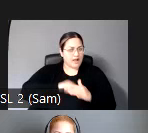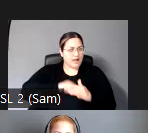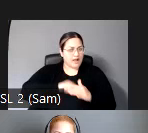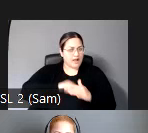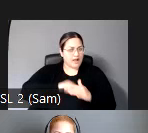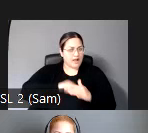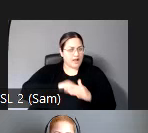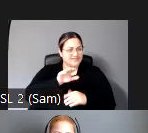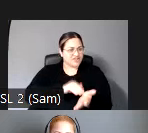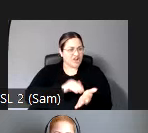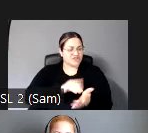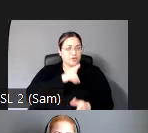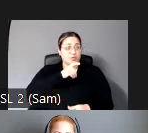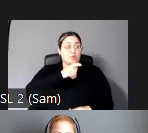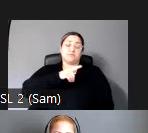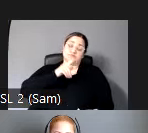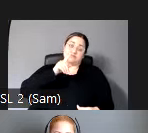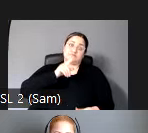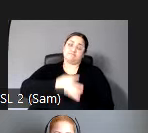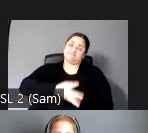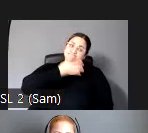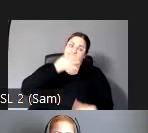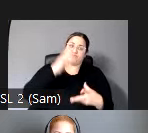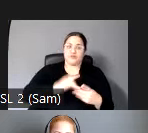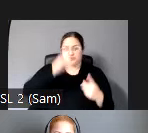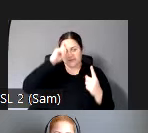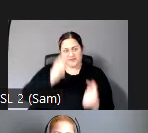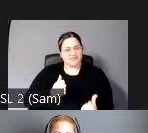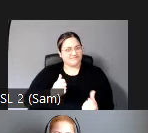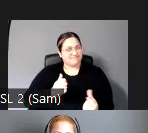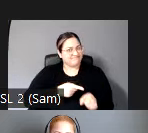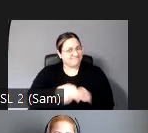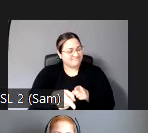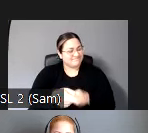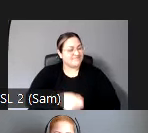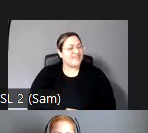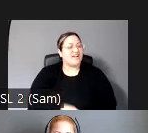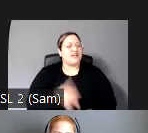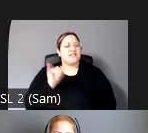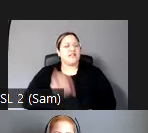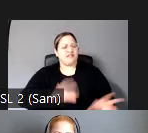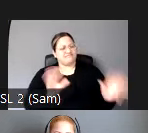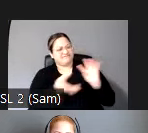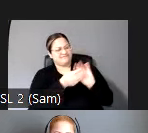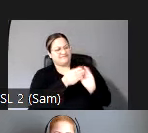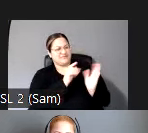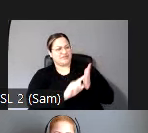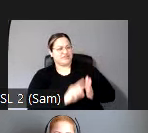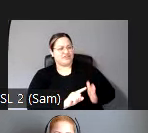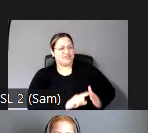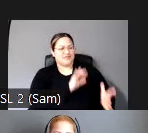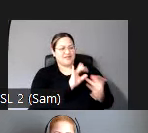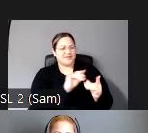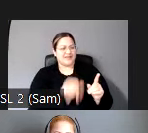dementia? So this is what the report looks like. We actually put a lot of arrows in